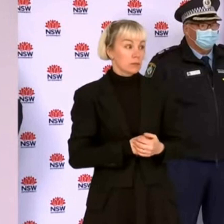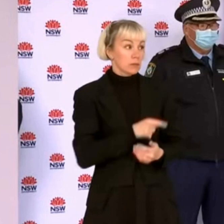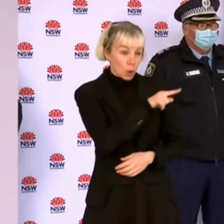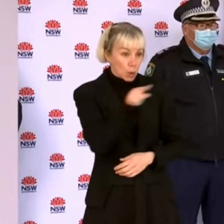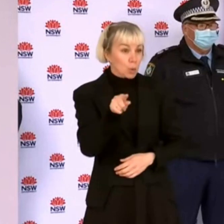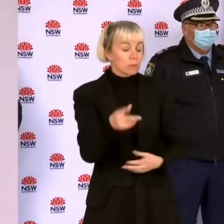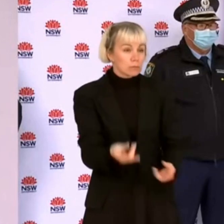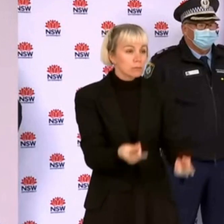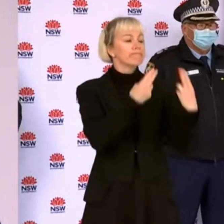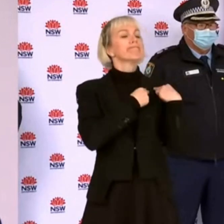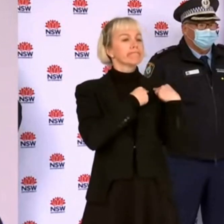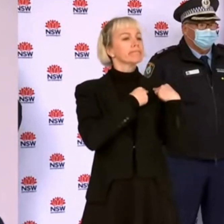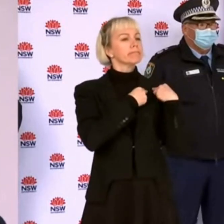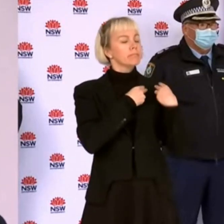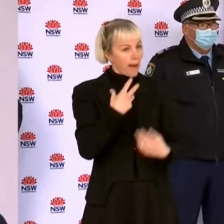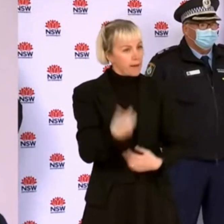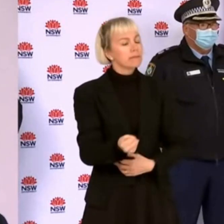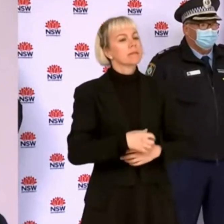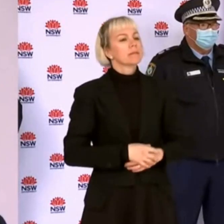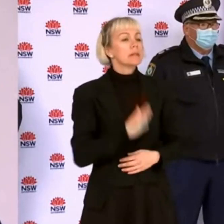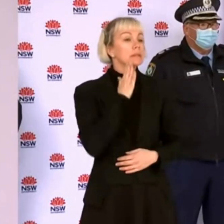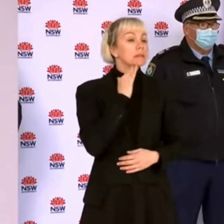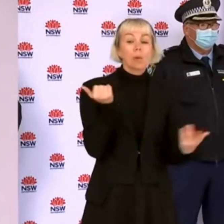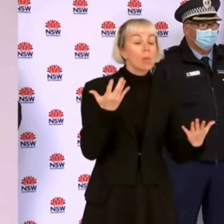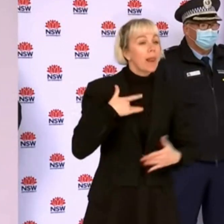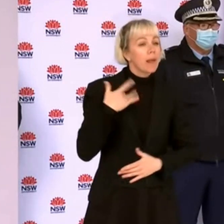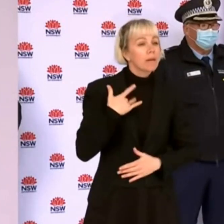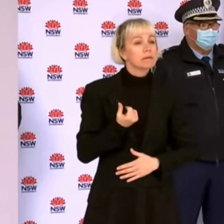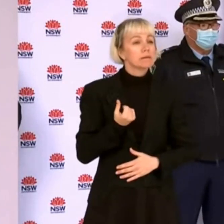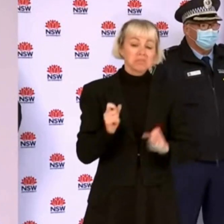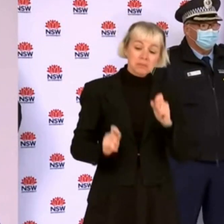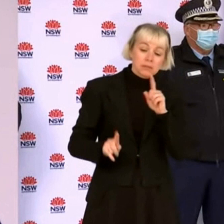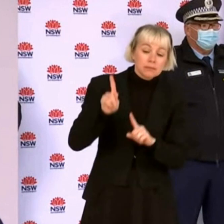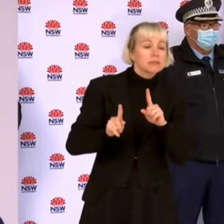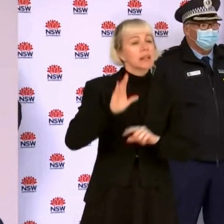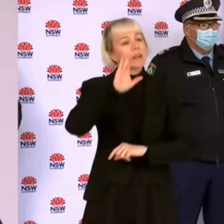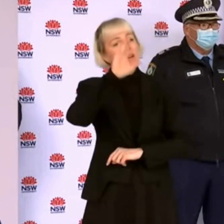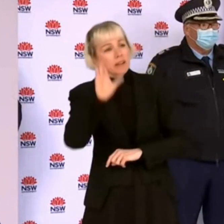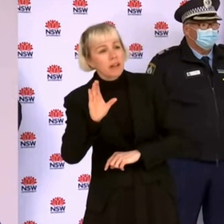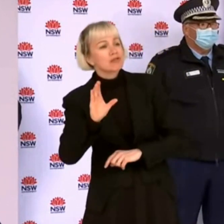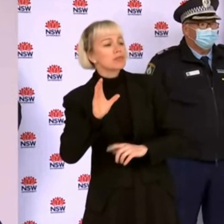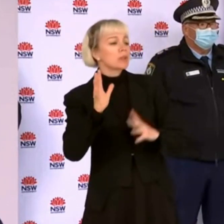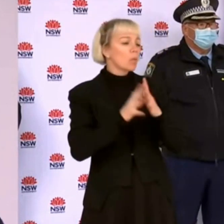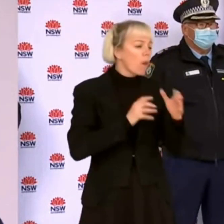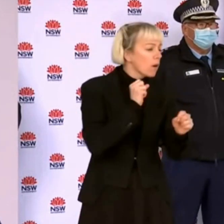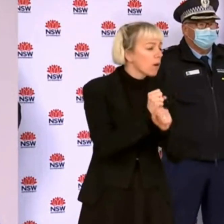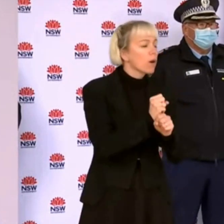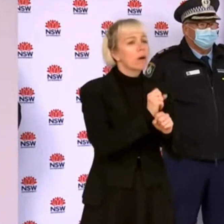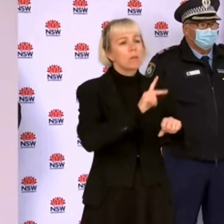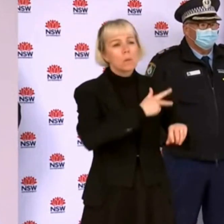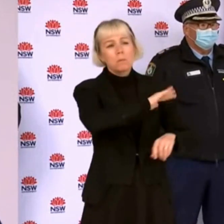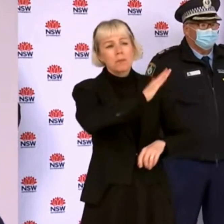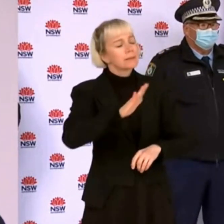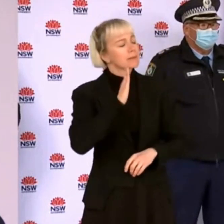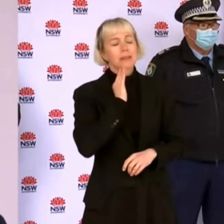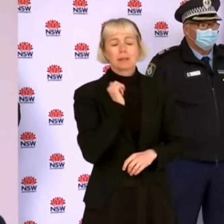live, in Greater Sydney or in the regions. It doesn't matter where we live or what our circumstances. Each and every one of us has a role to